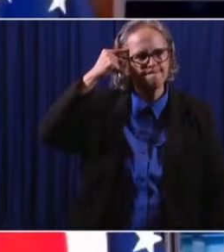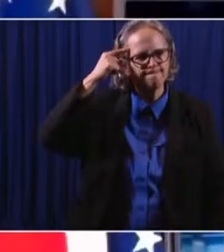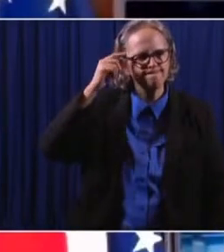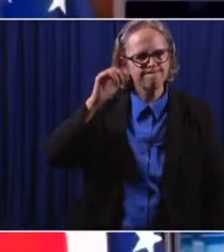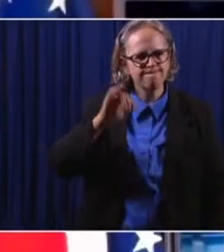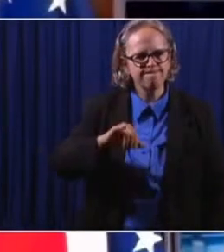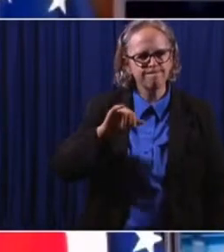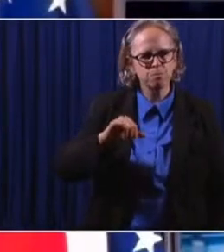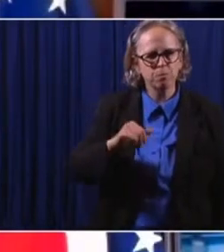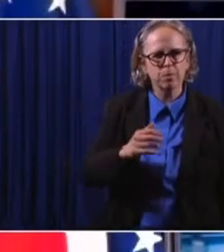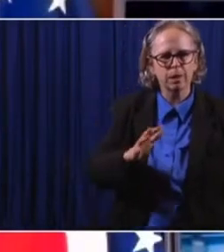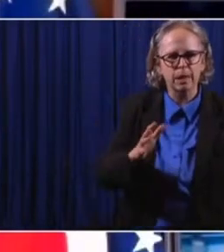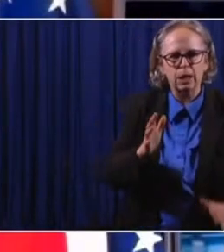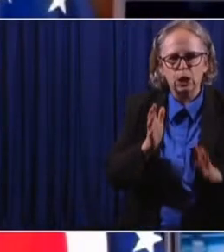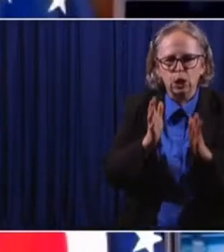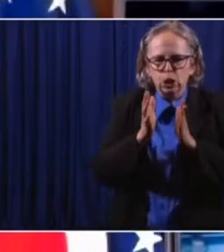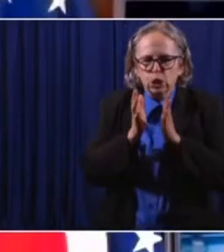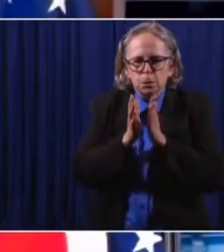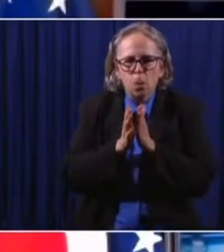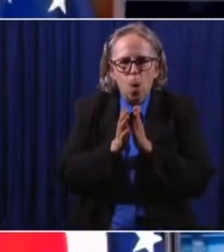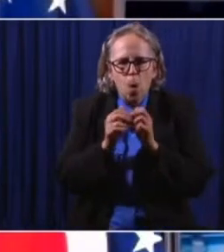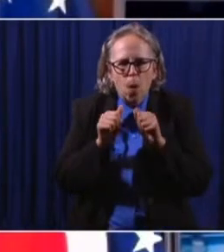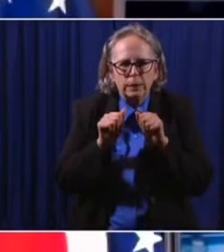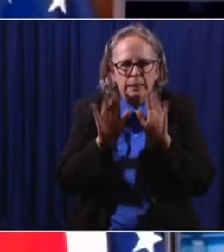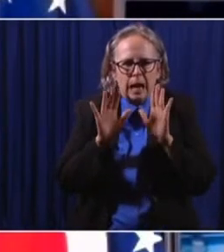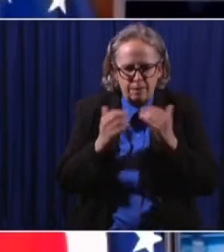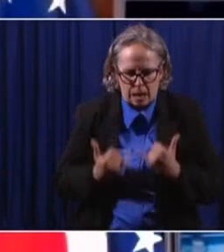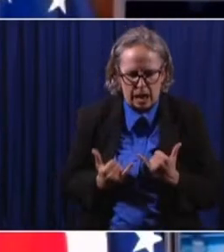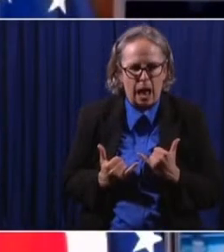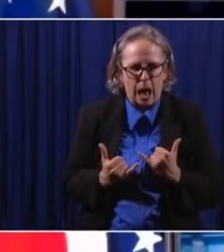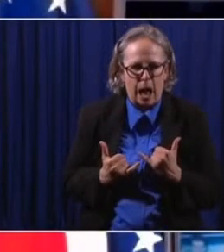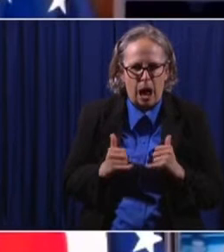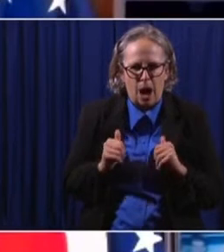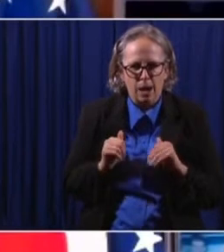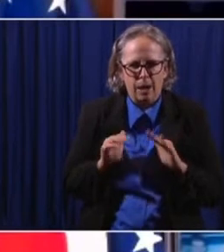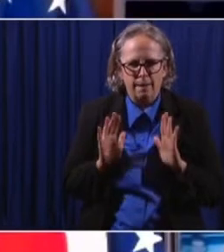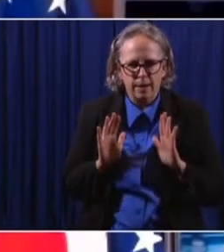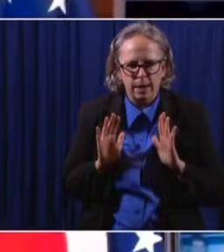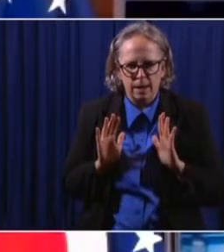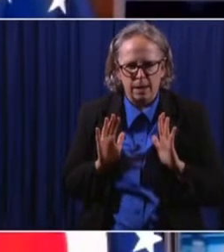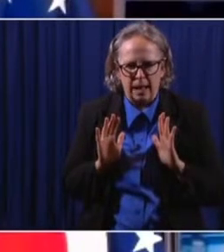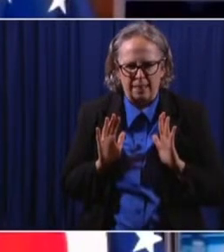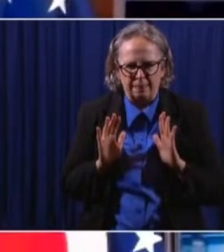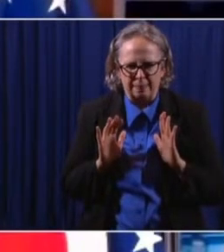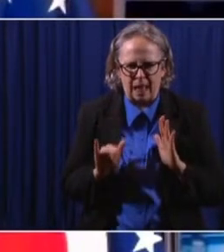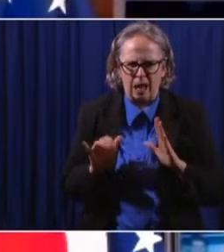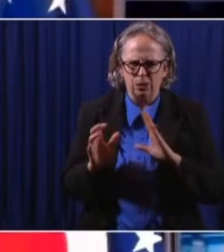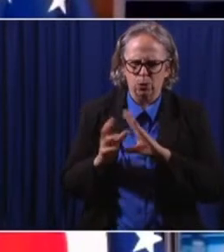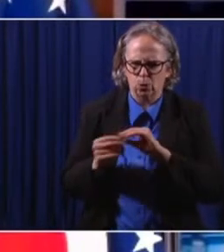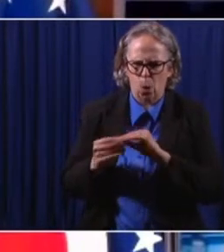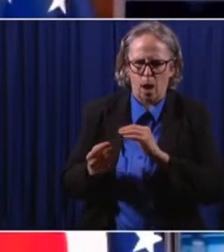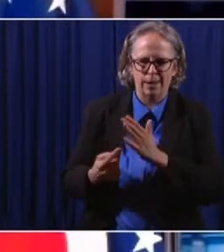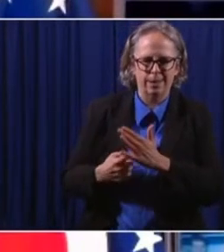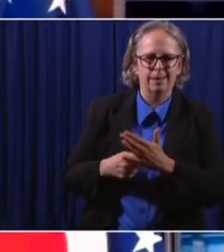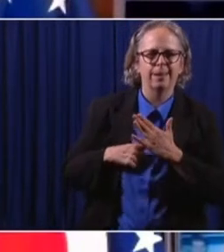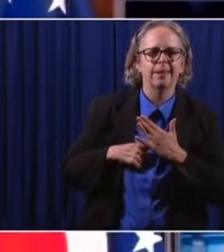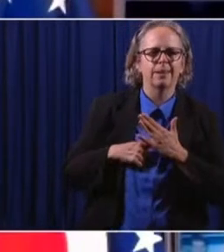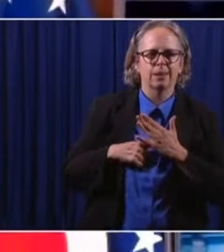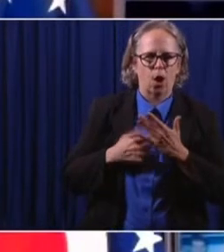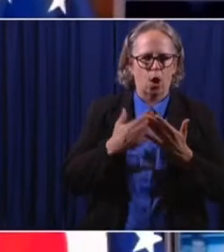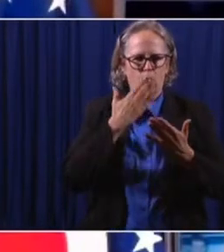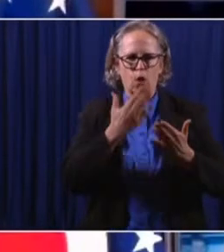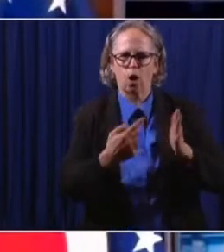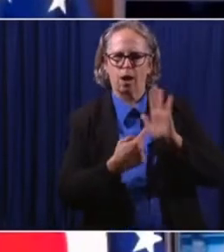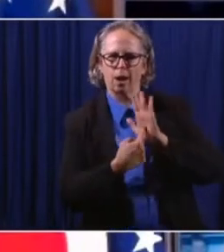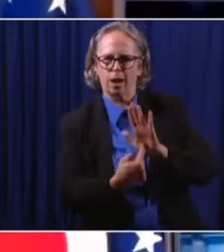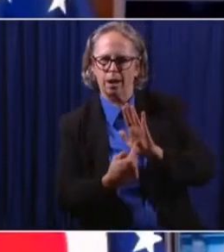sacrifices we're being asked to make, this story really puts it in perspective. And so I asked if we could